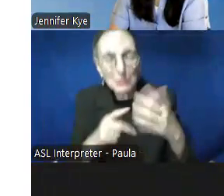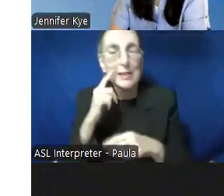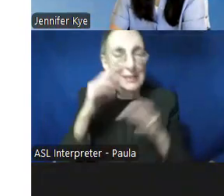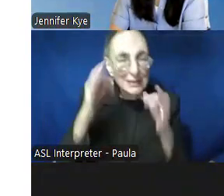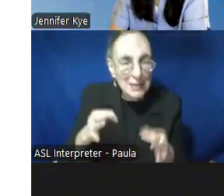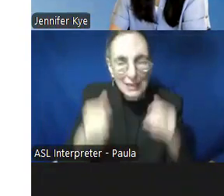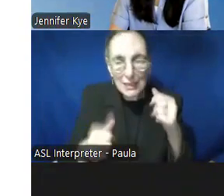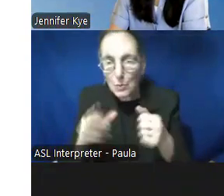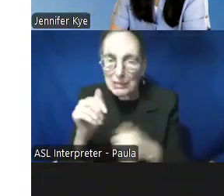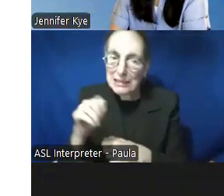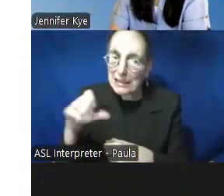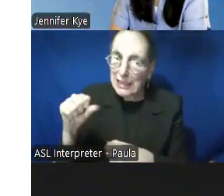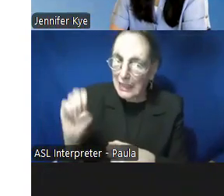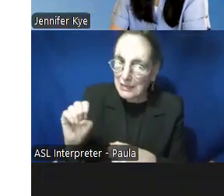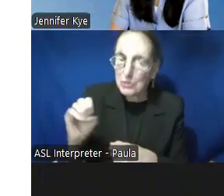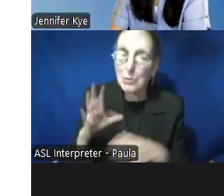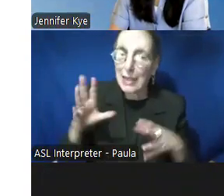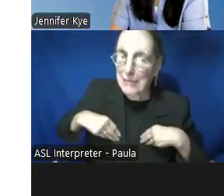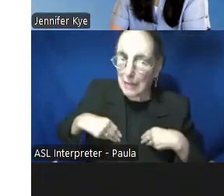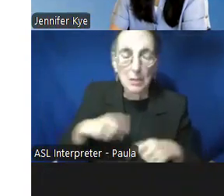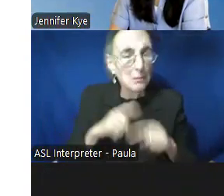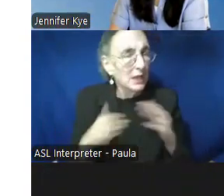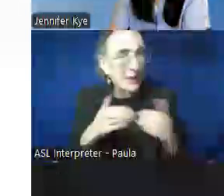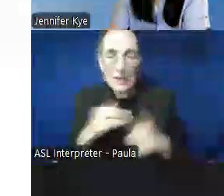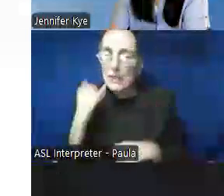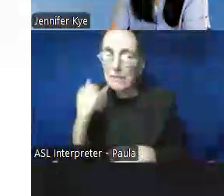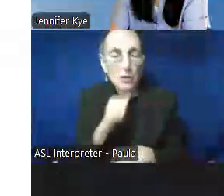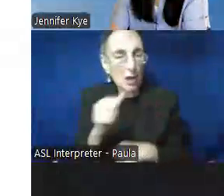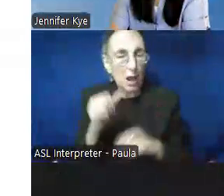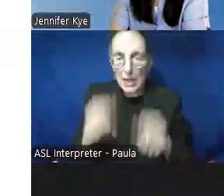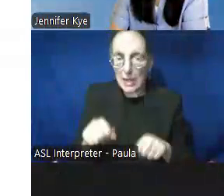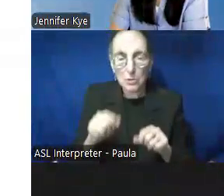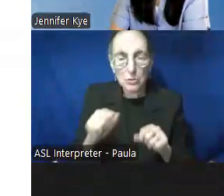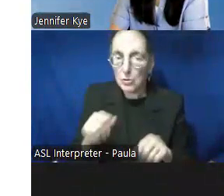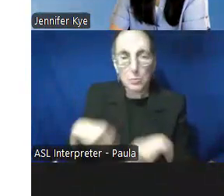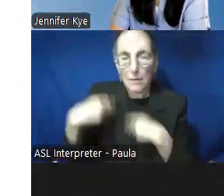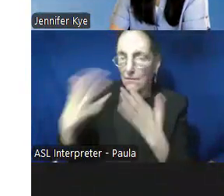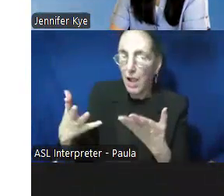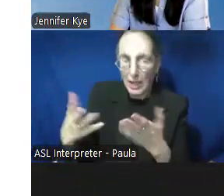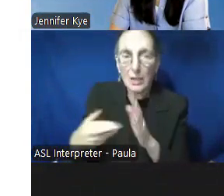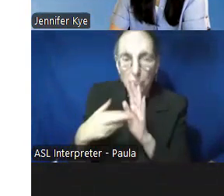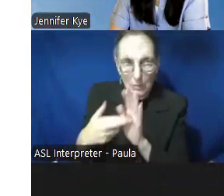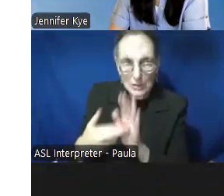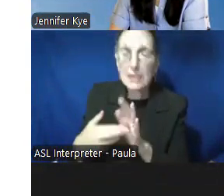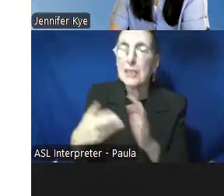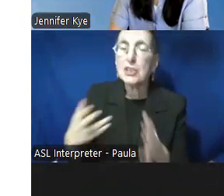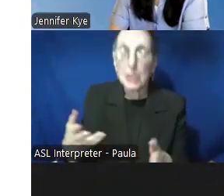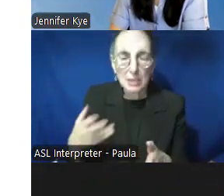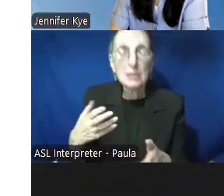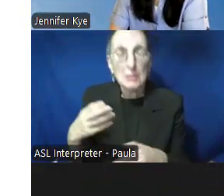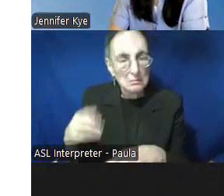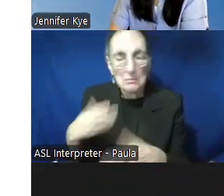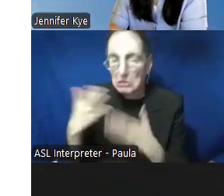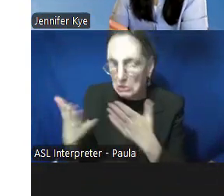to accept. But even if they are not able to provide representation, usually they will at least